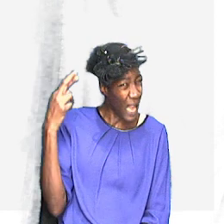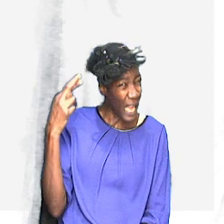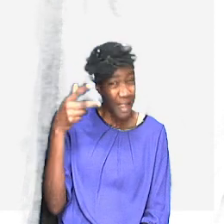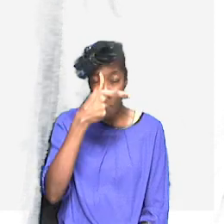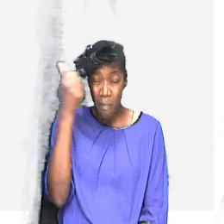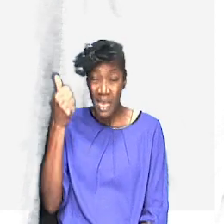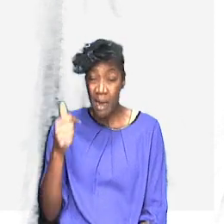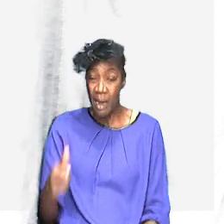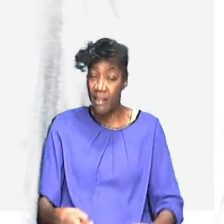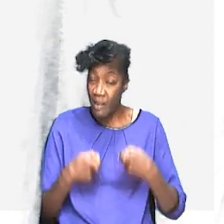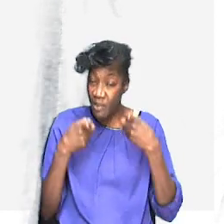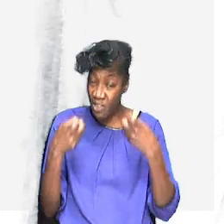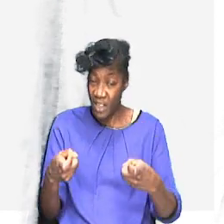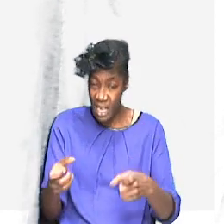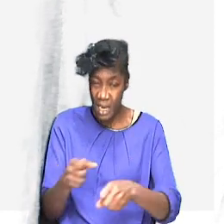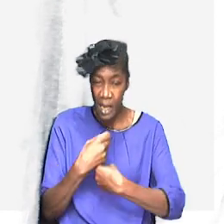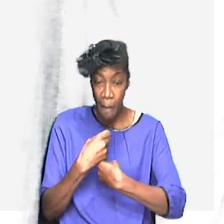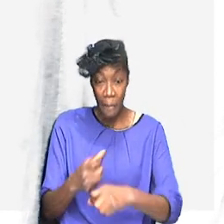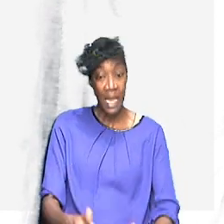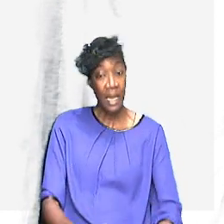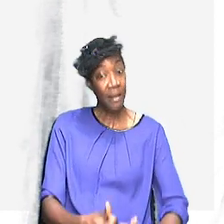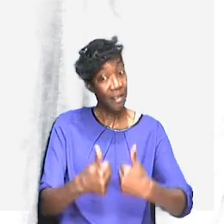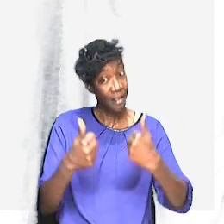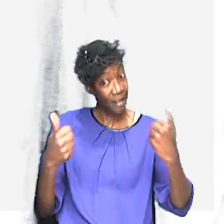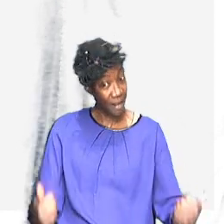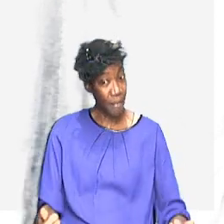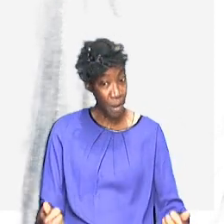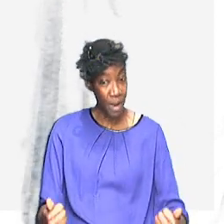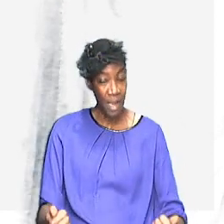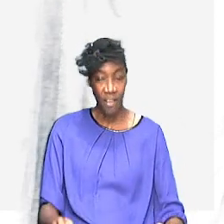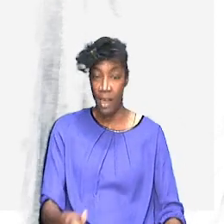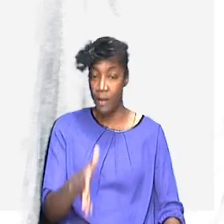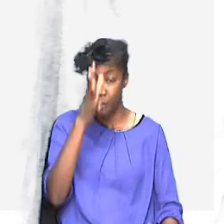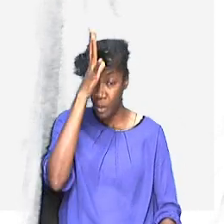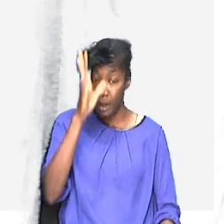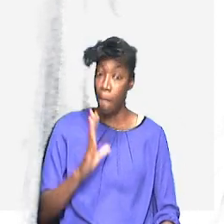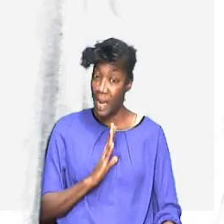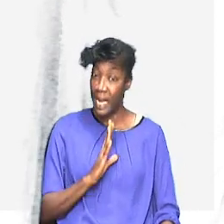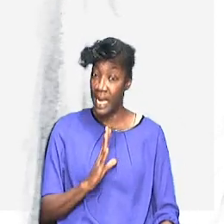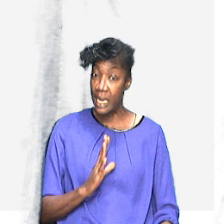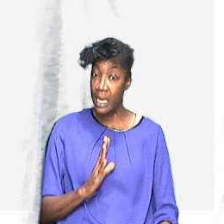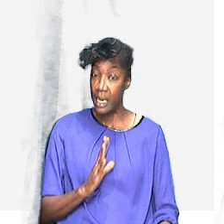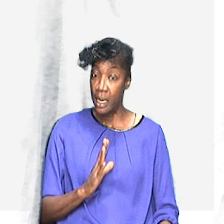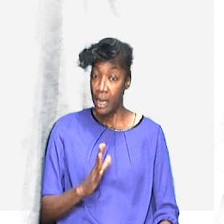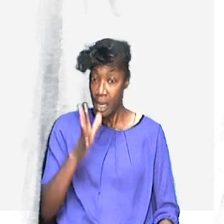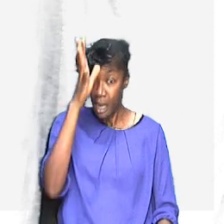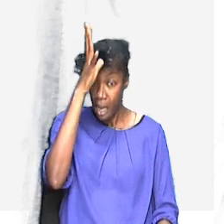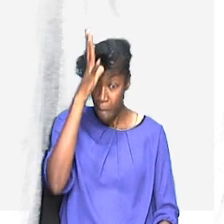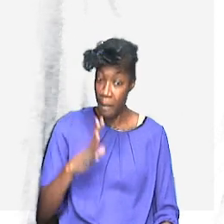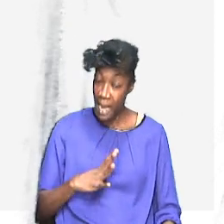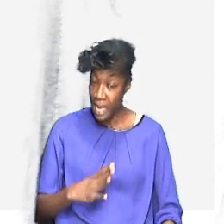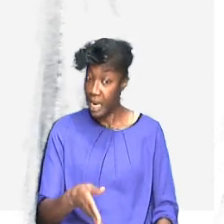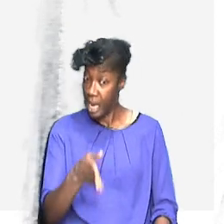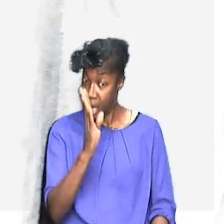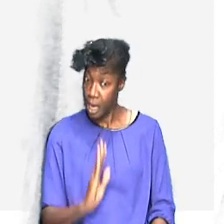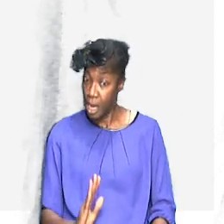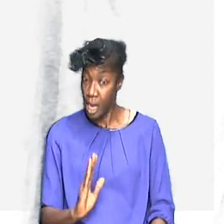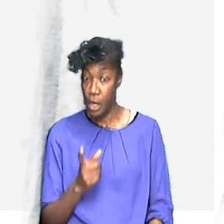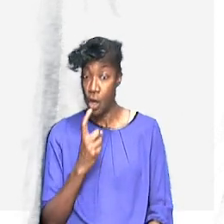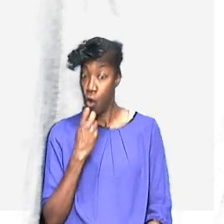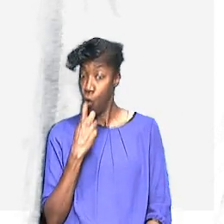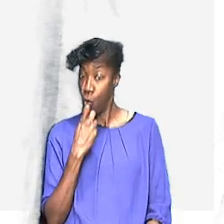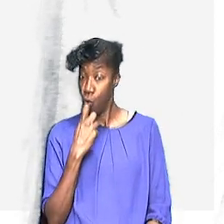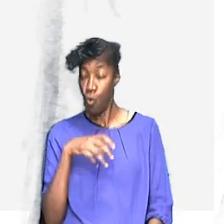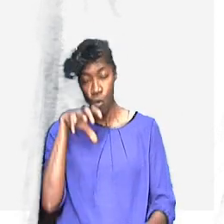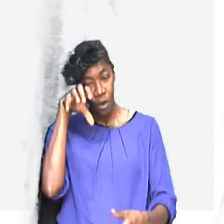sin, it has caused a separation between man and God. And therefore, if that's the case, who